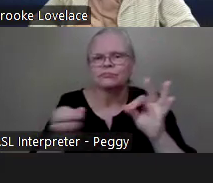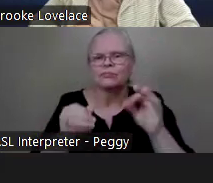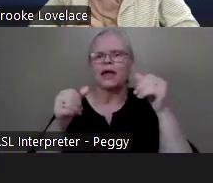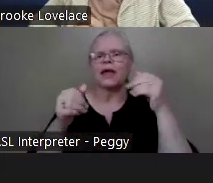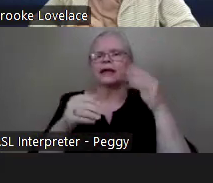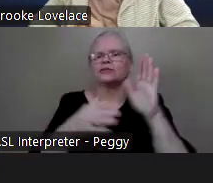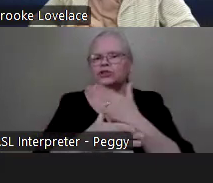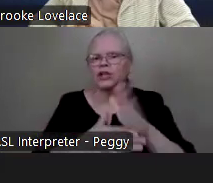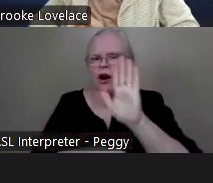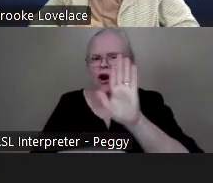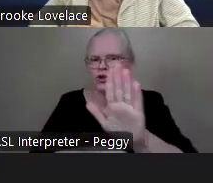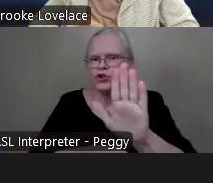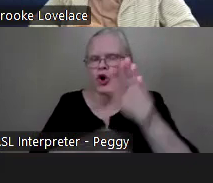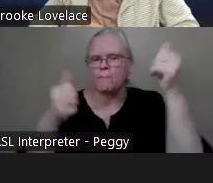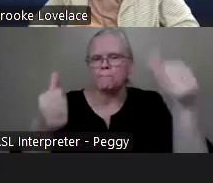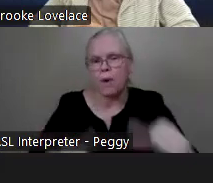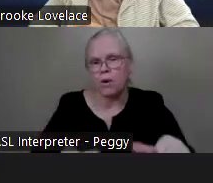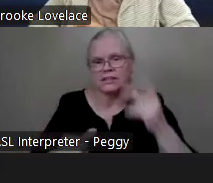posts if they're seeing all of them.